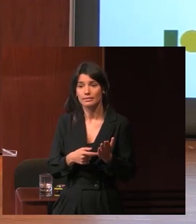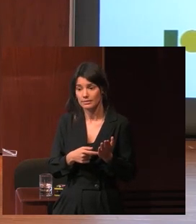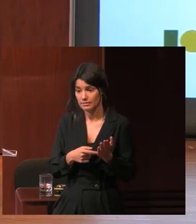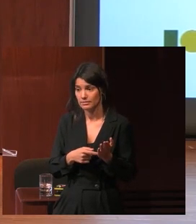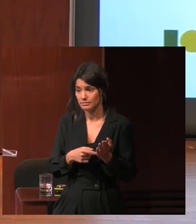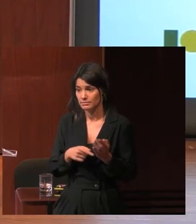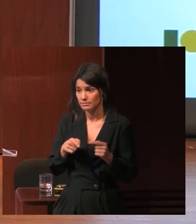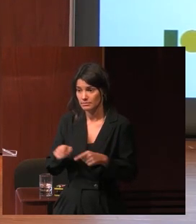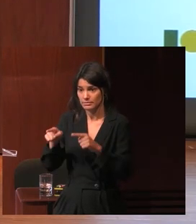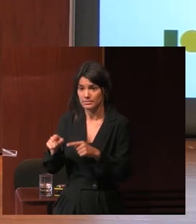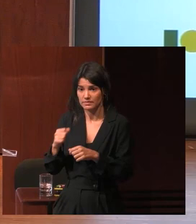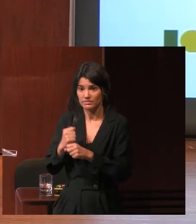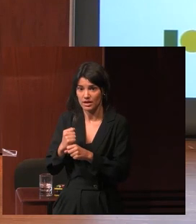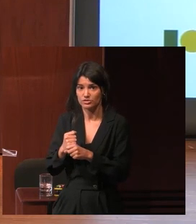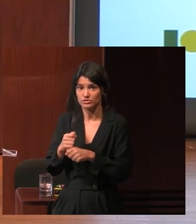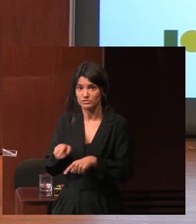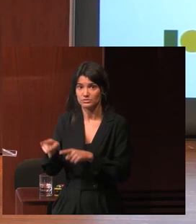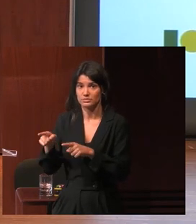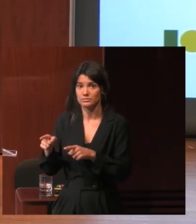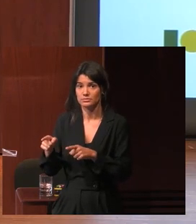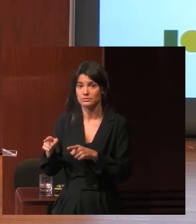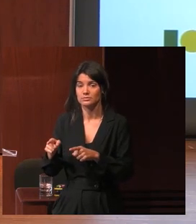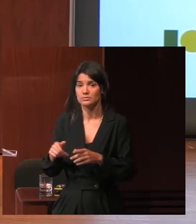That is, you can use it.